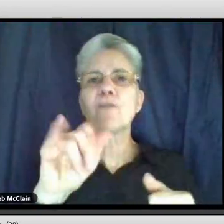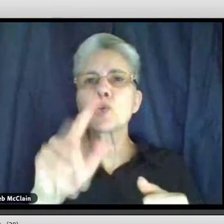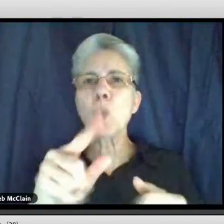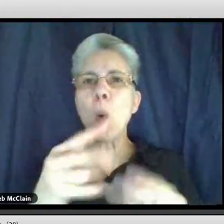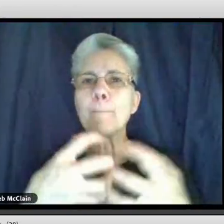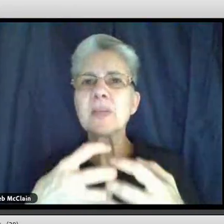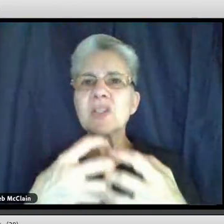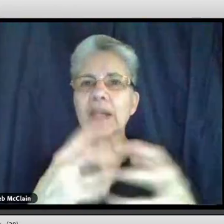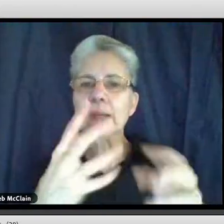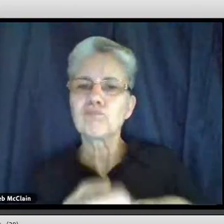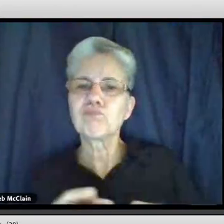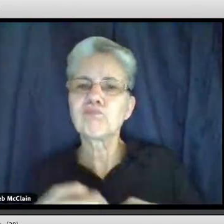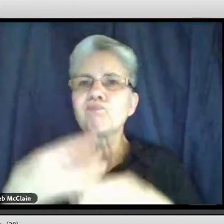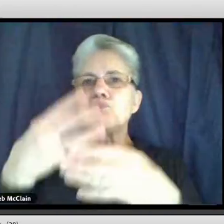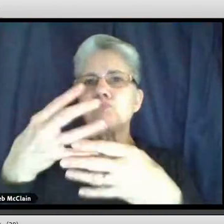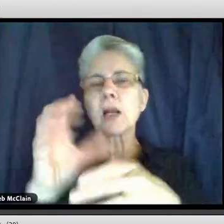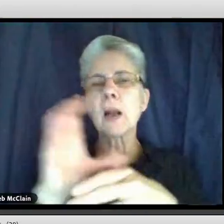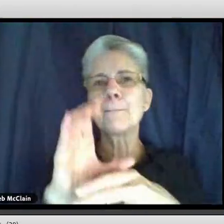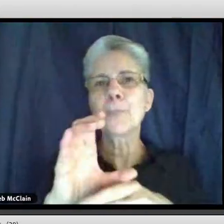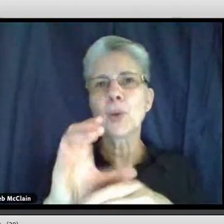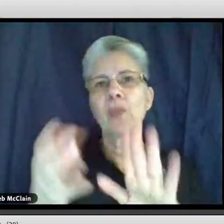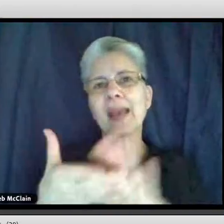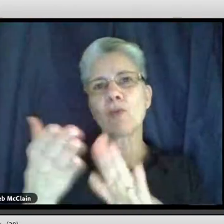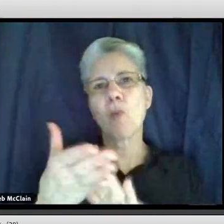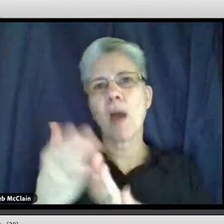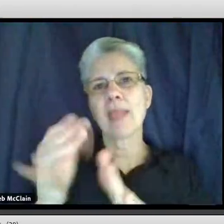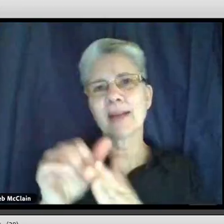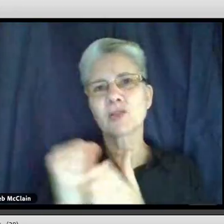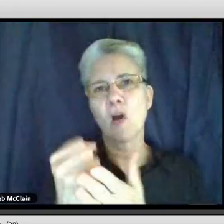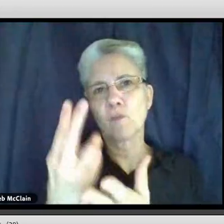spins up a computing environment that can run the software.